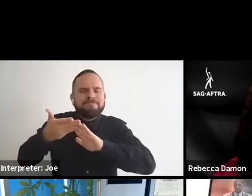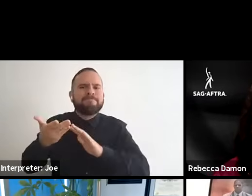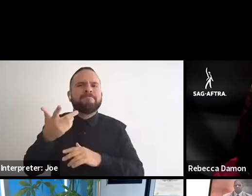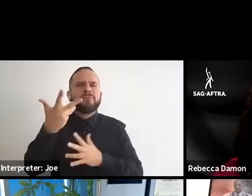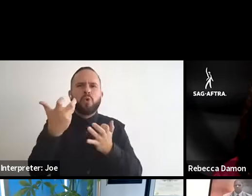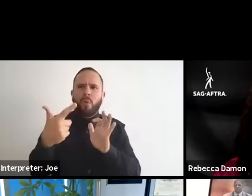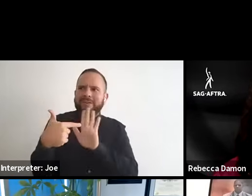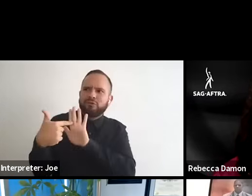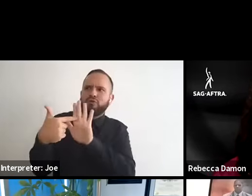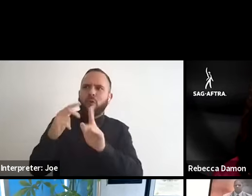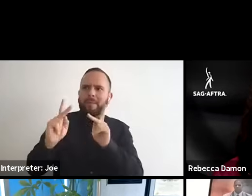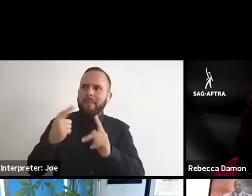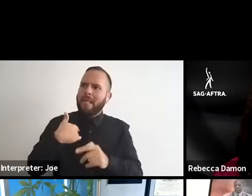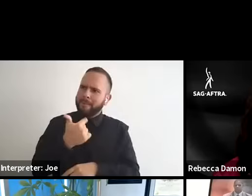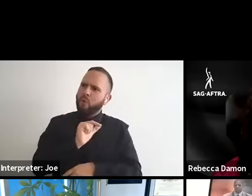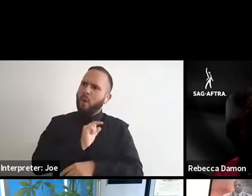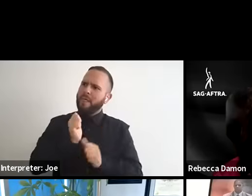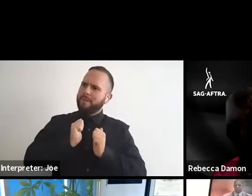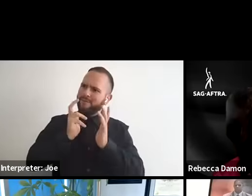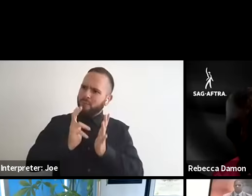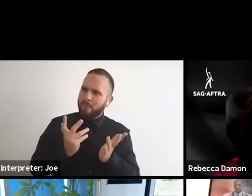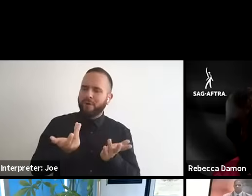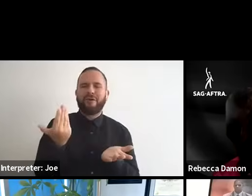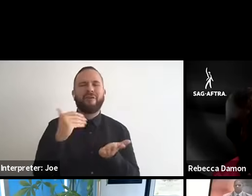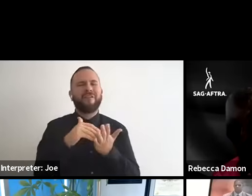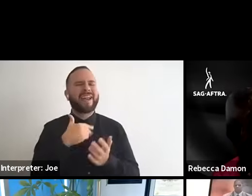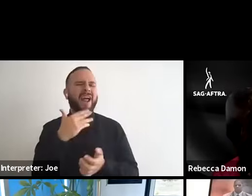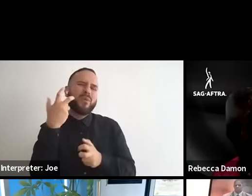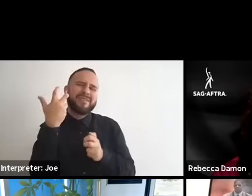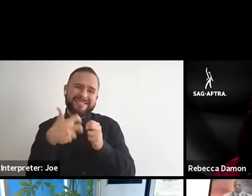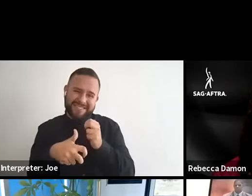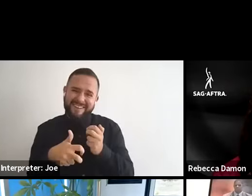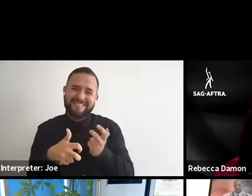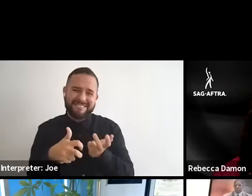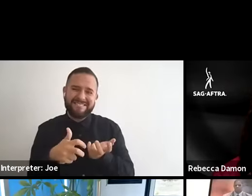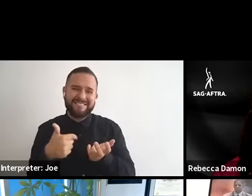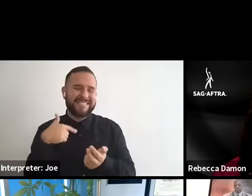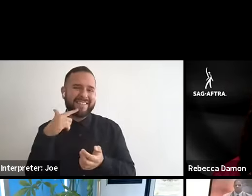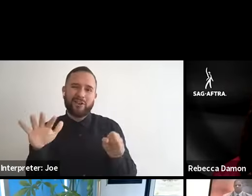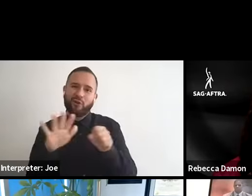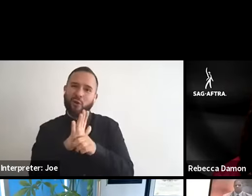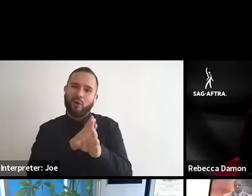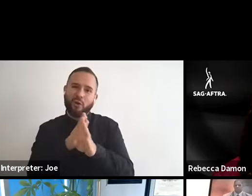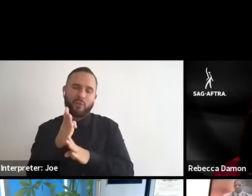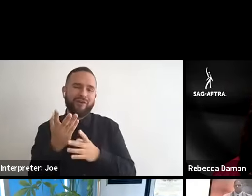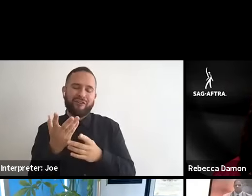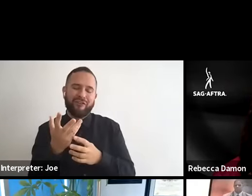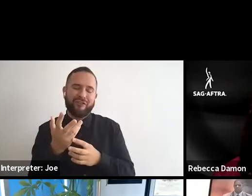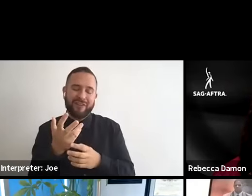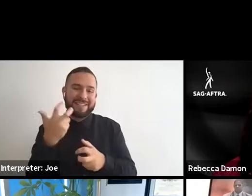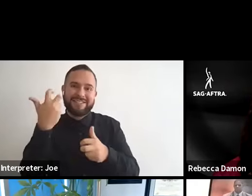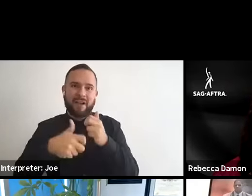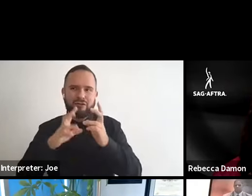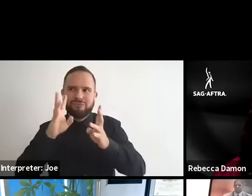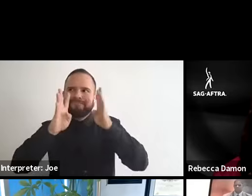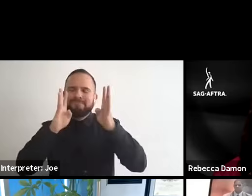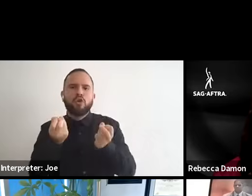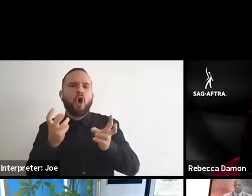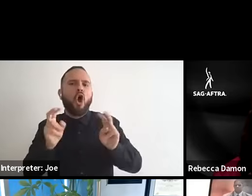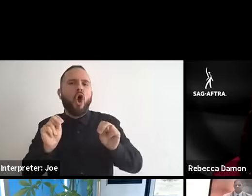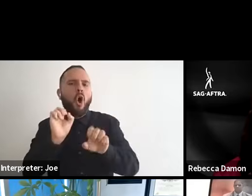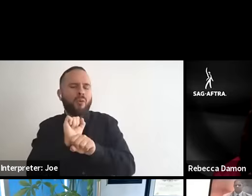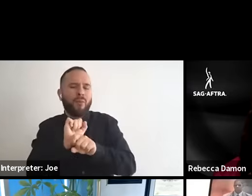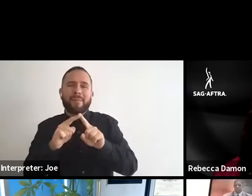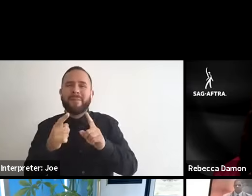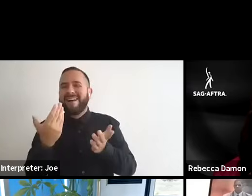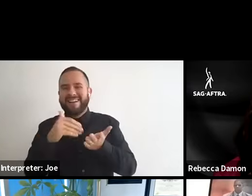performer. And then I know it's tough, and everyone's been saying this probably your entire career, but create your own work. Create work that showcases you